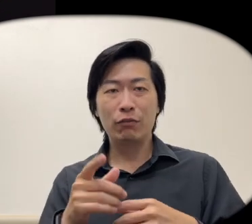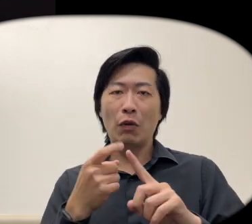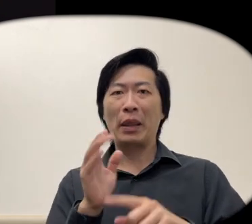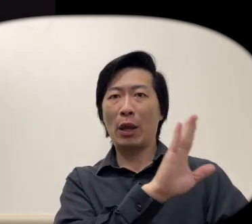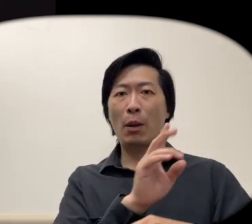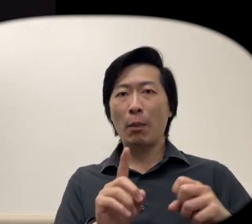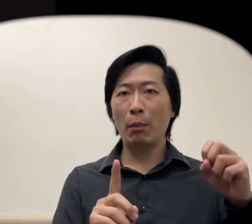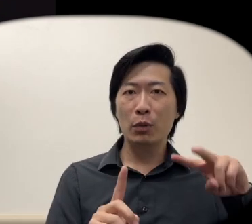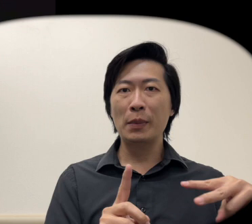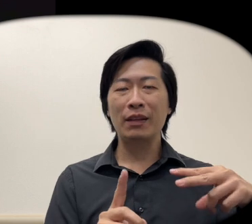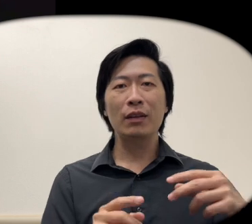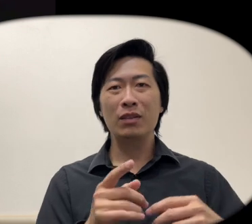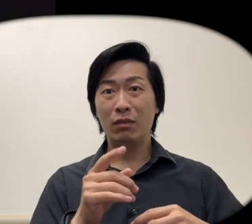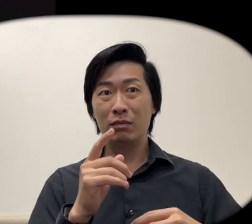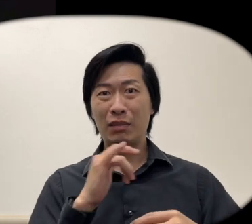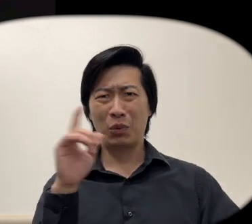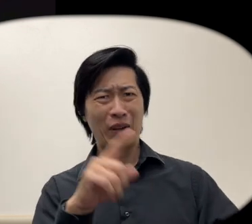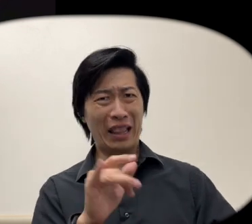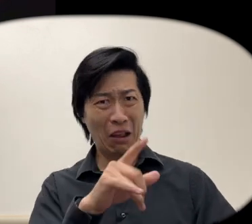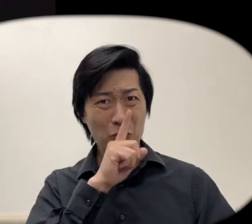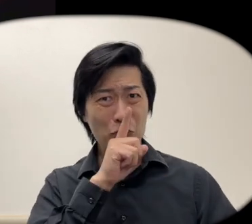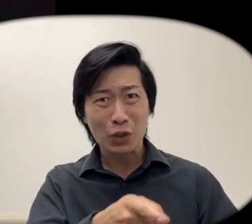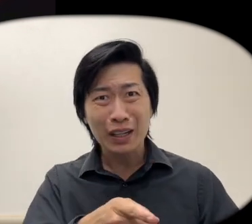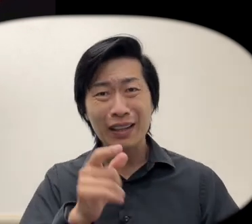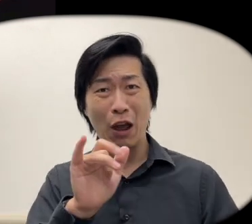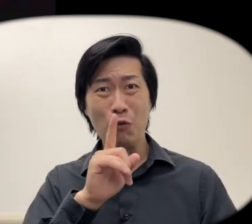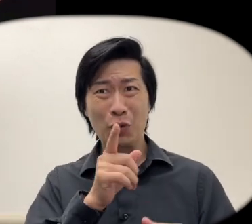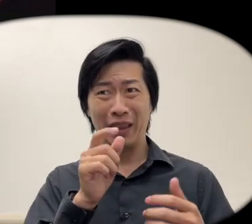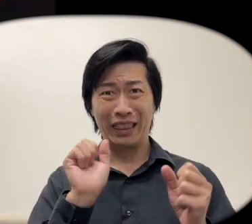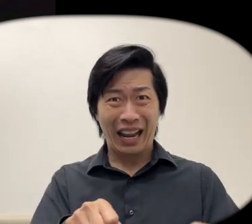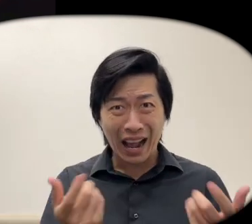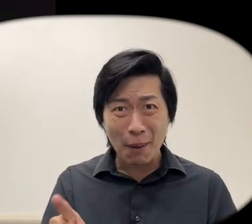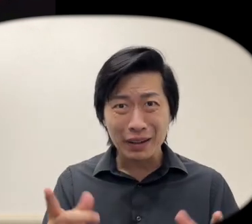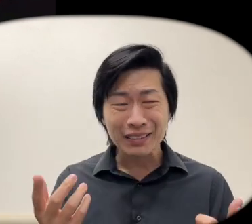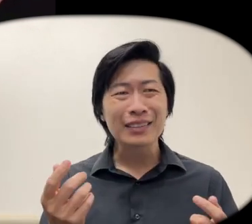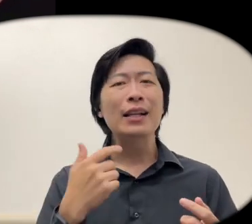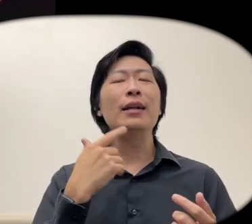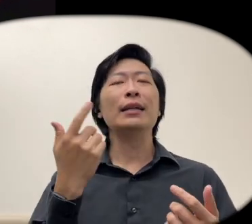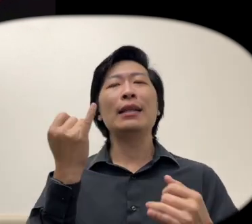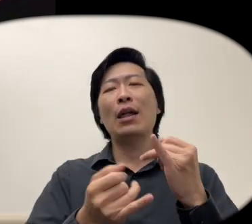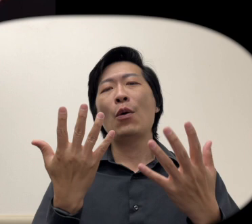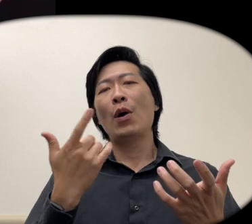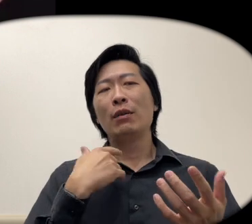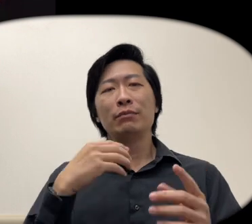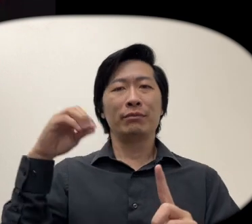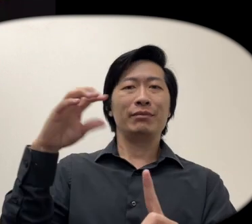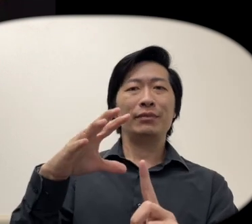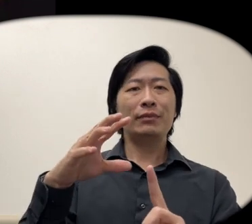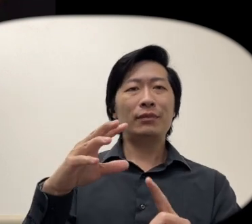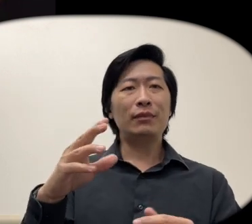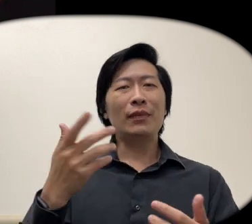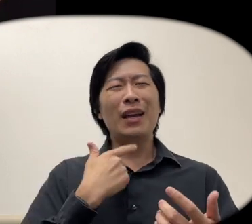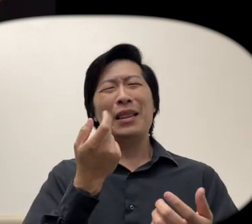is that realistic? Is that a real thing? Now, the last thing I want to highlight here, and this is kind of a knock on GM, but I think this